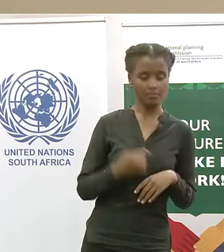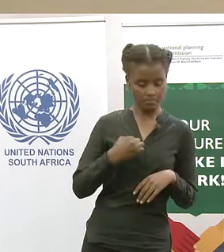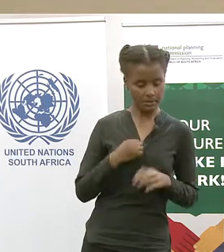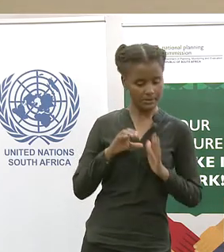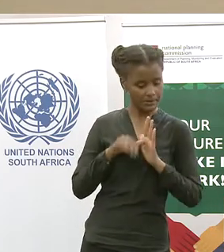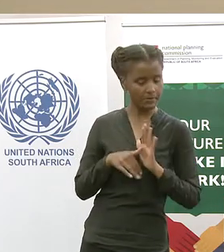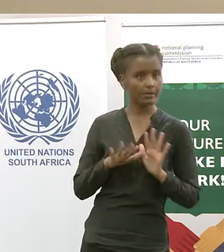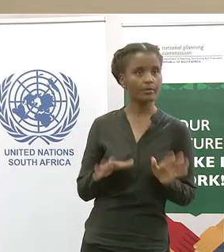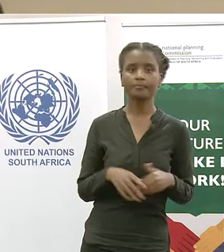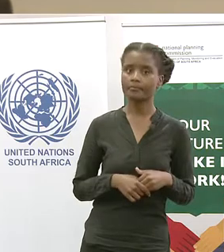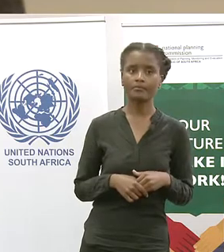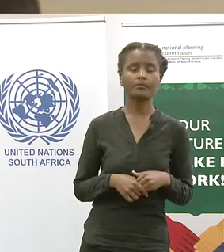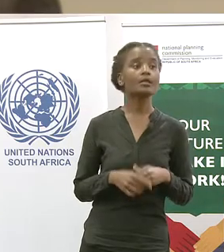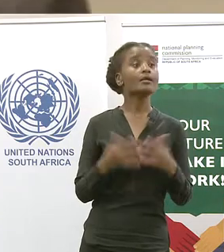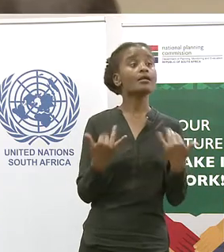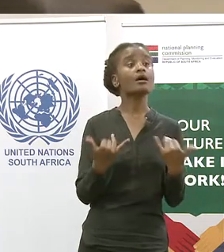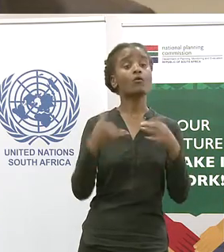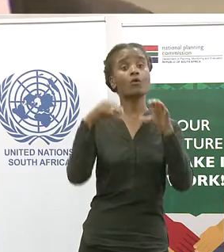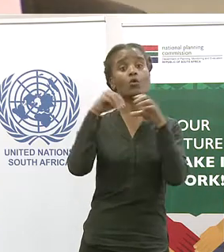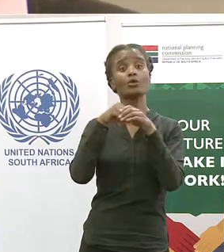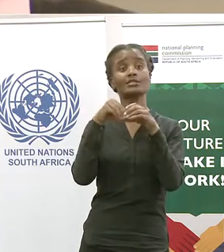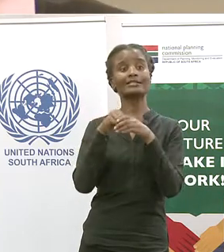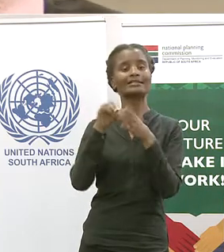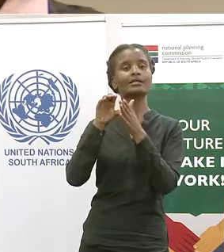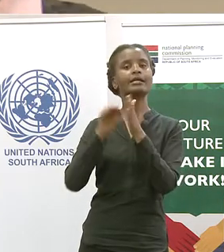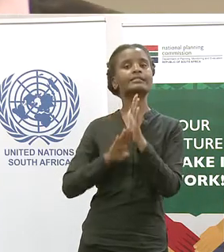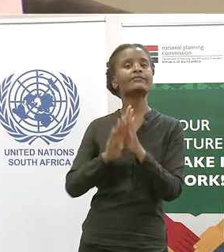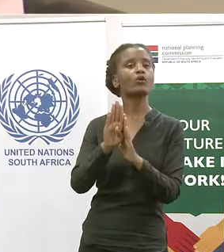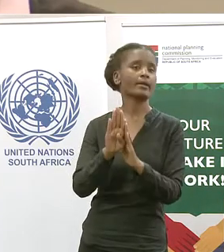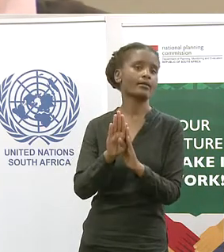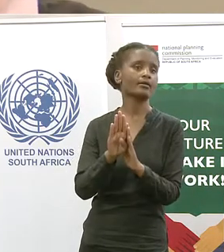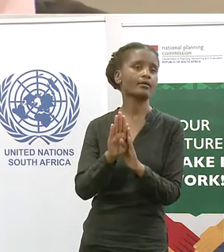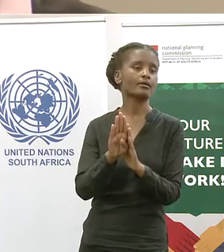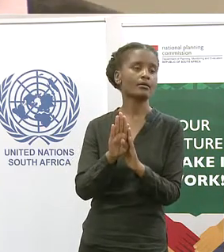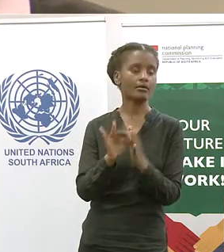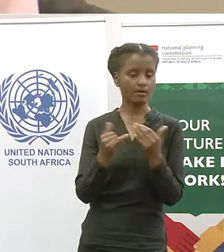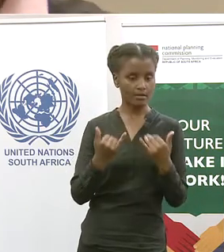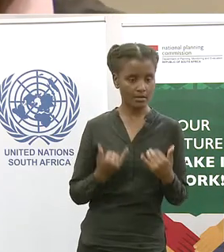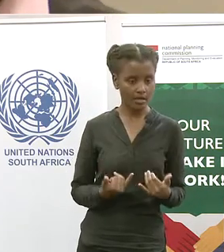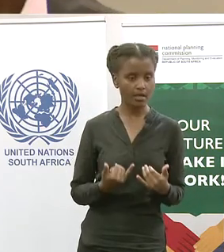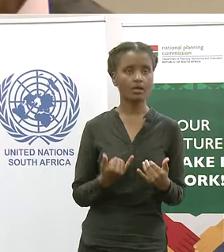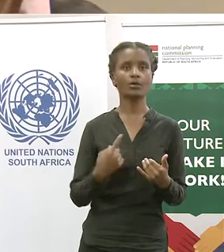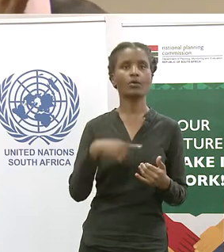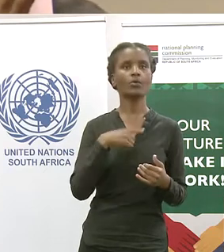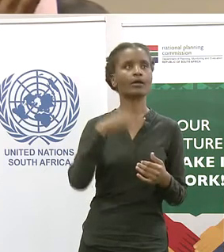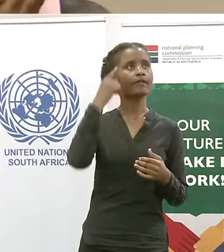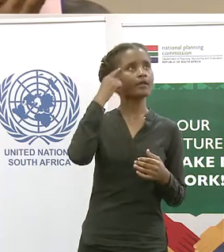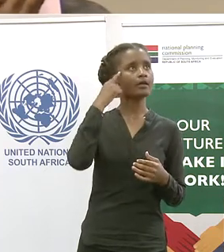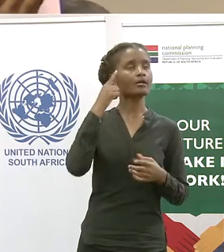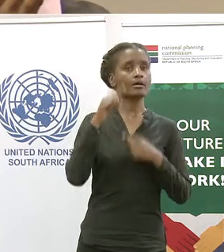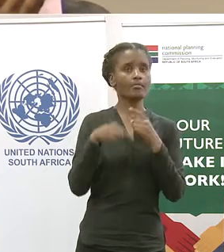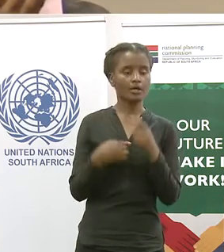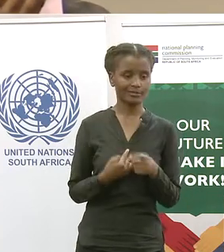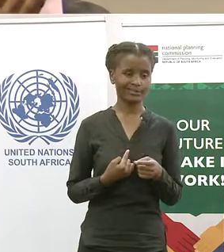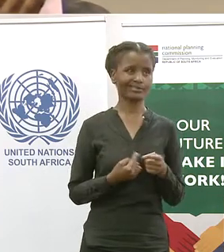of development, we have not adequately pushed back against the discourse of development to